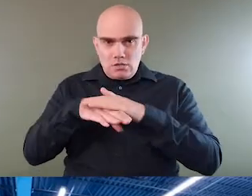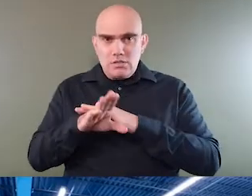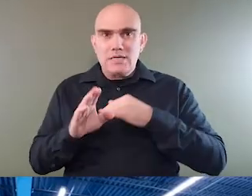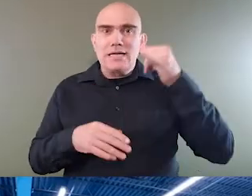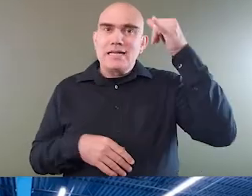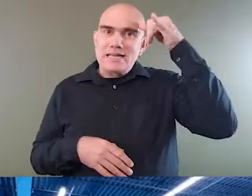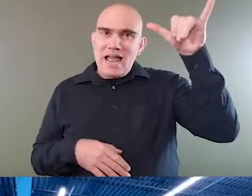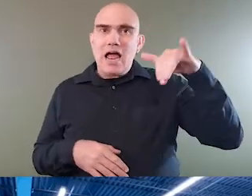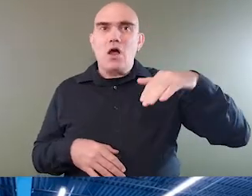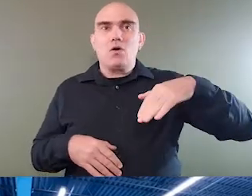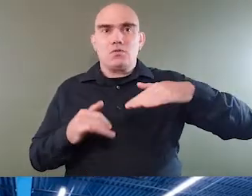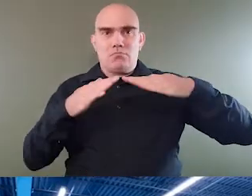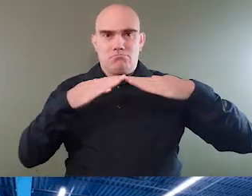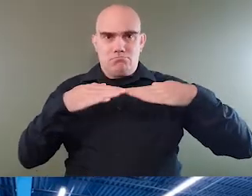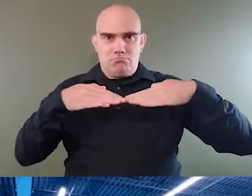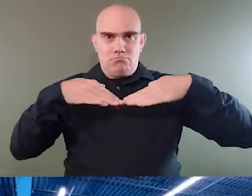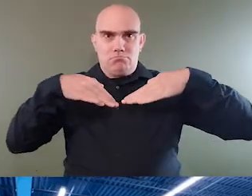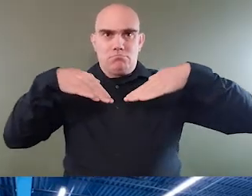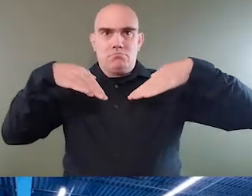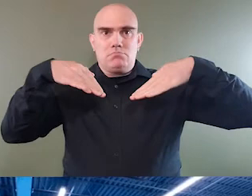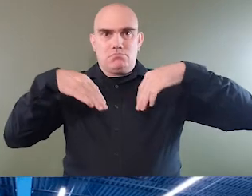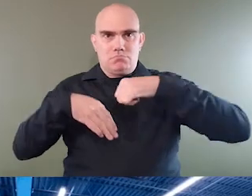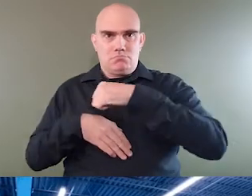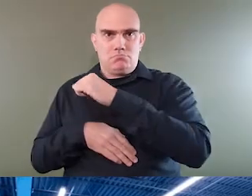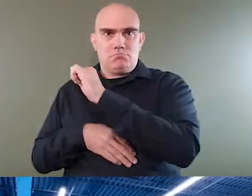cow posture.